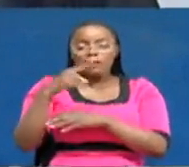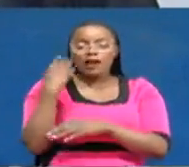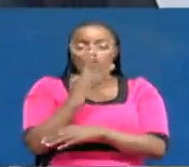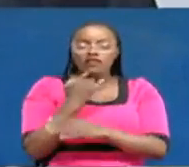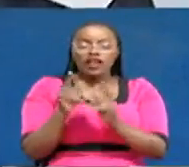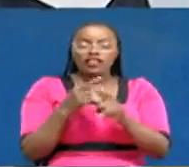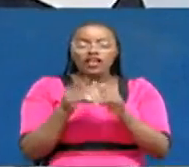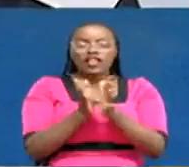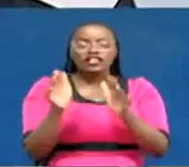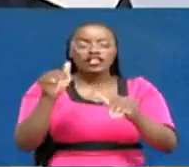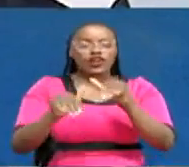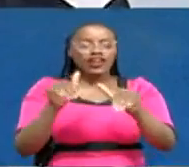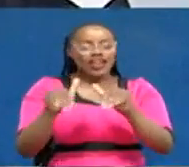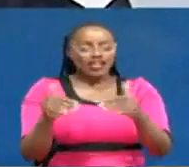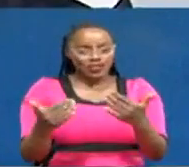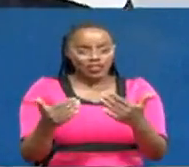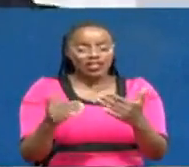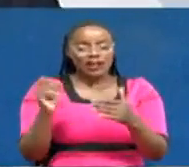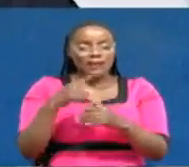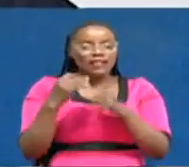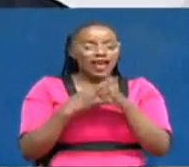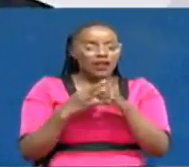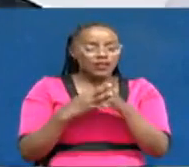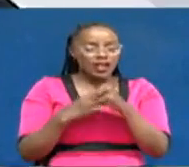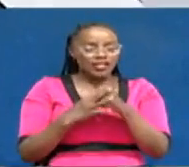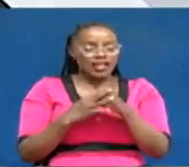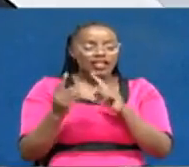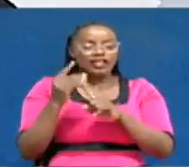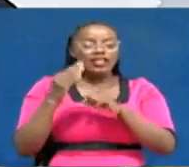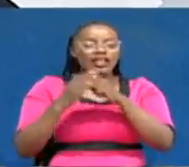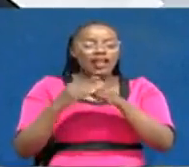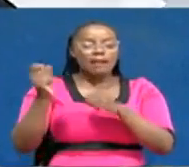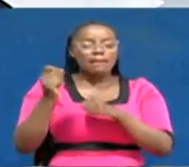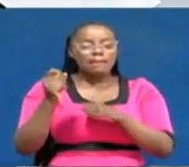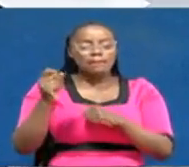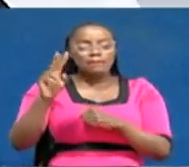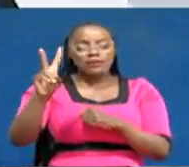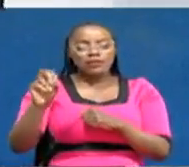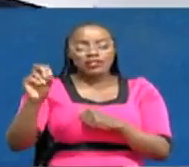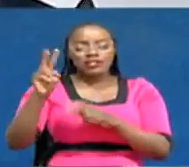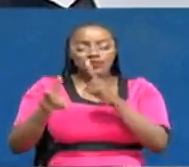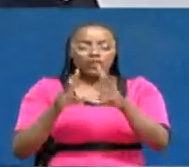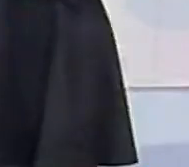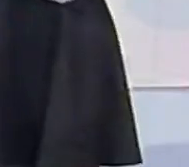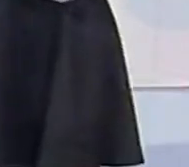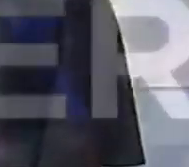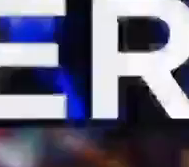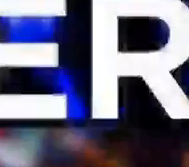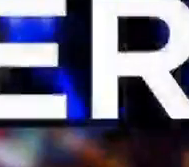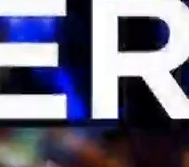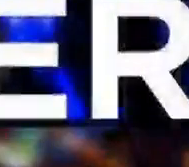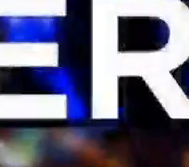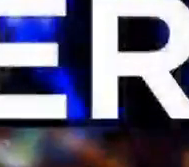April and, of course, the general election in August 9th, 2022. That's my explainer tonight.